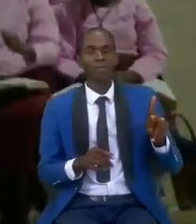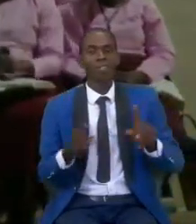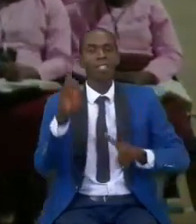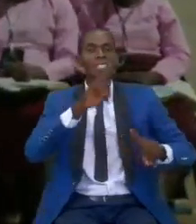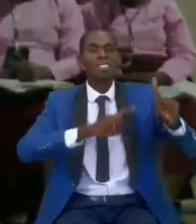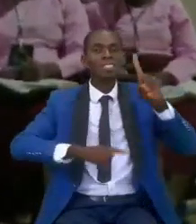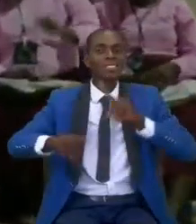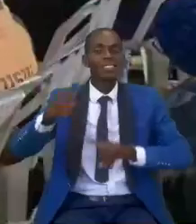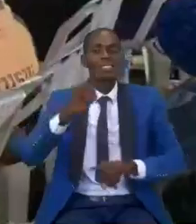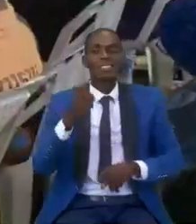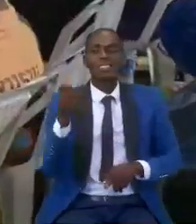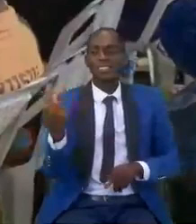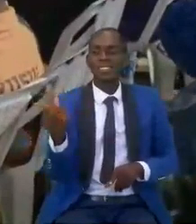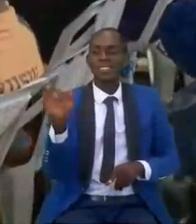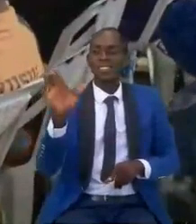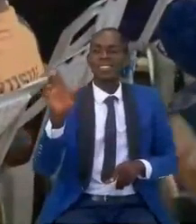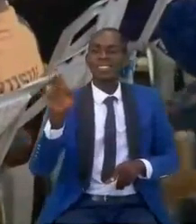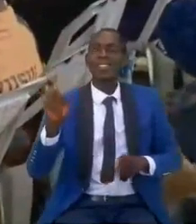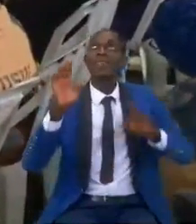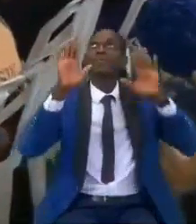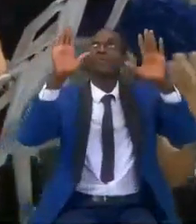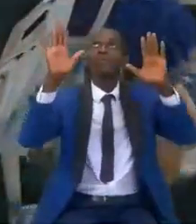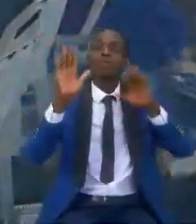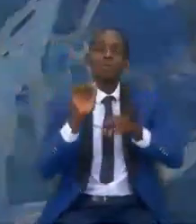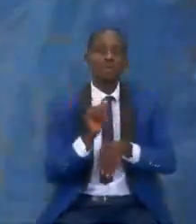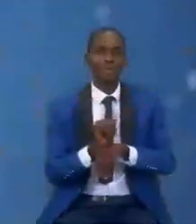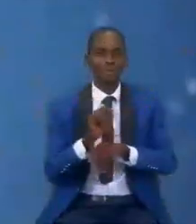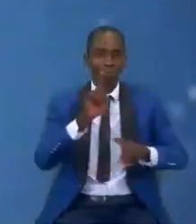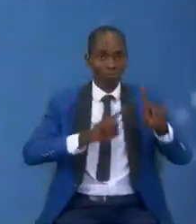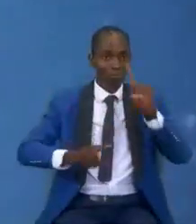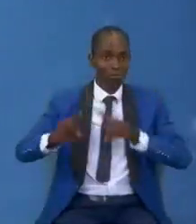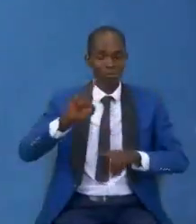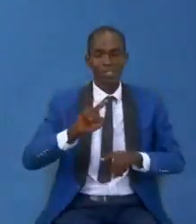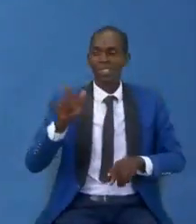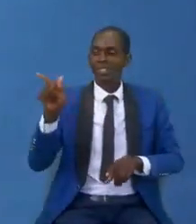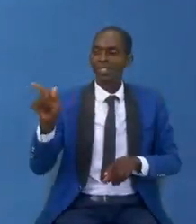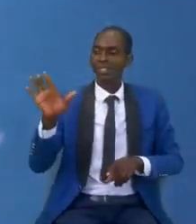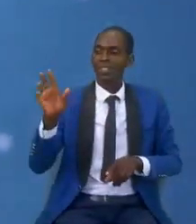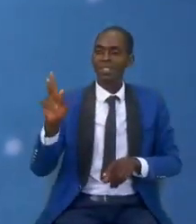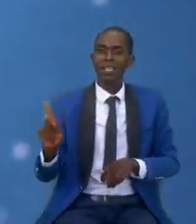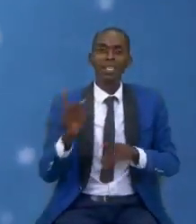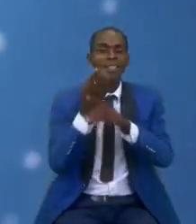GCK deliverance, is always following. These